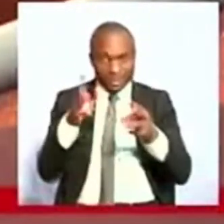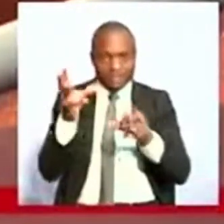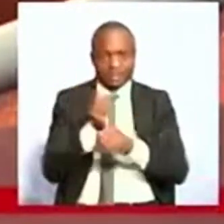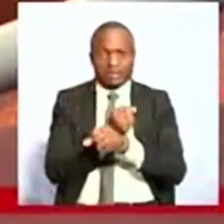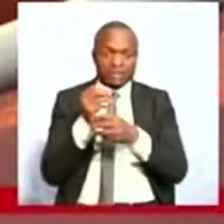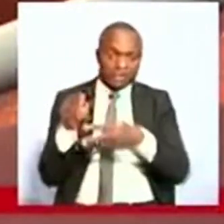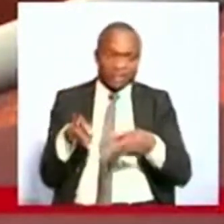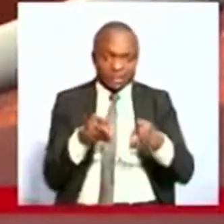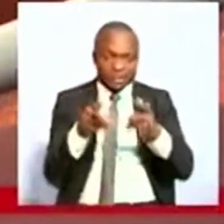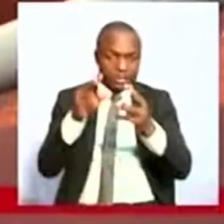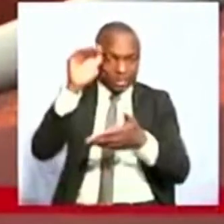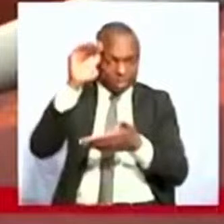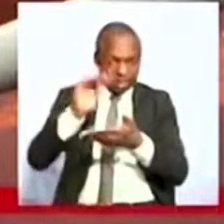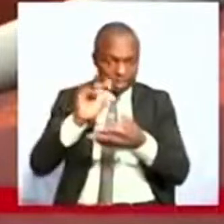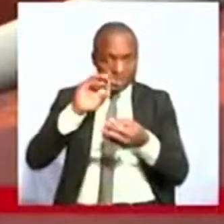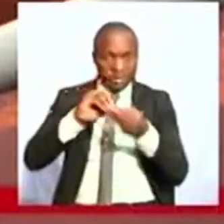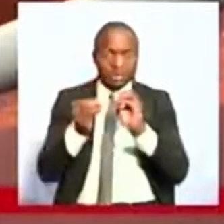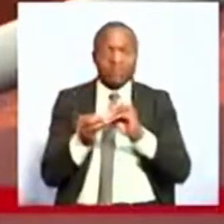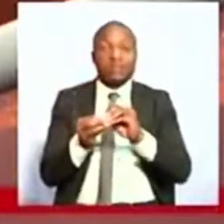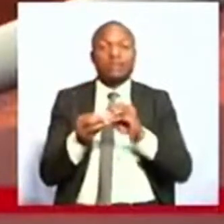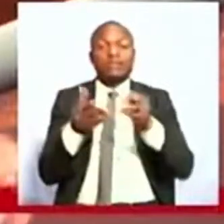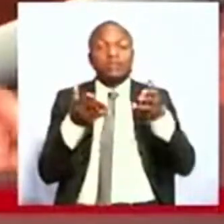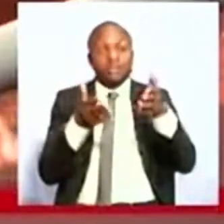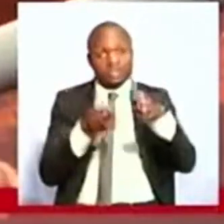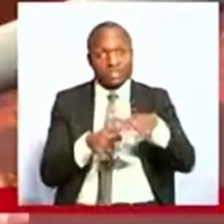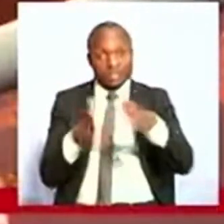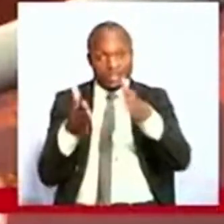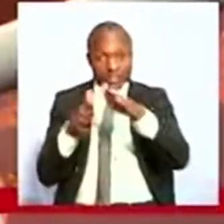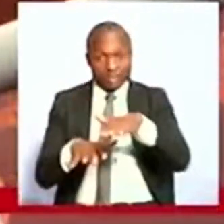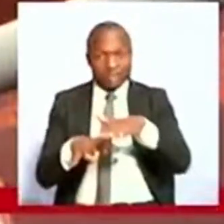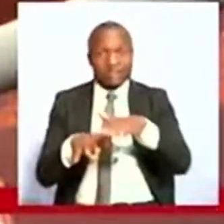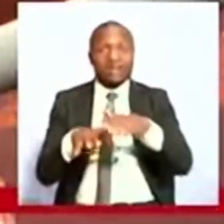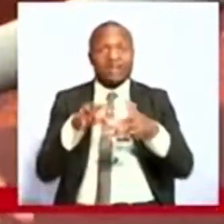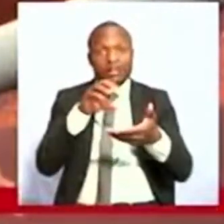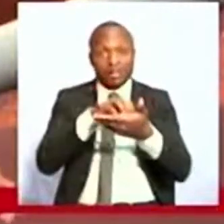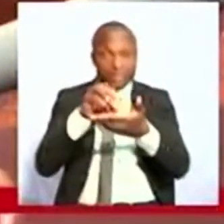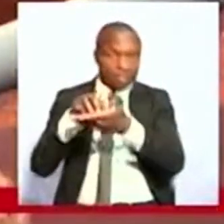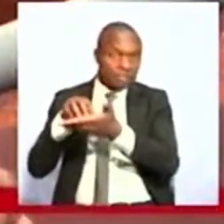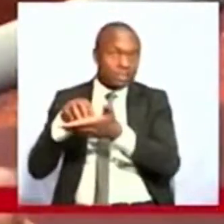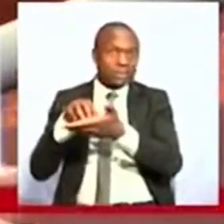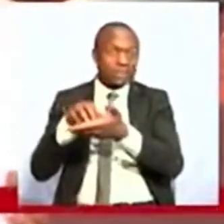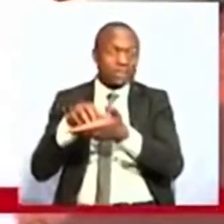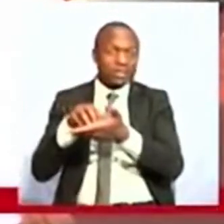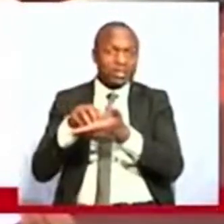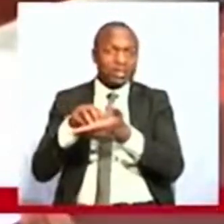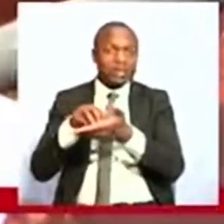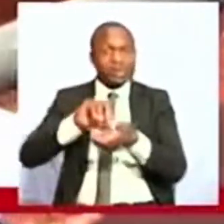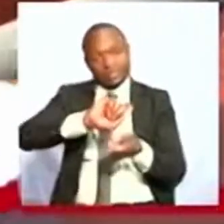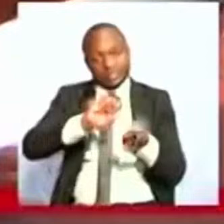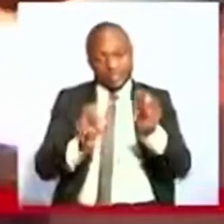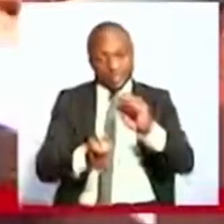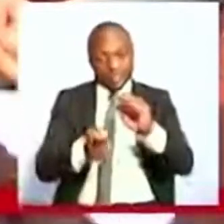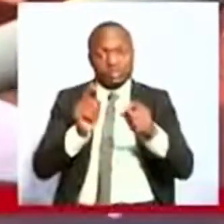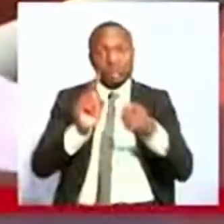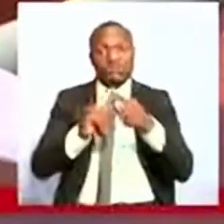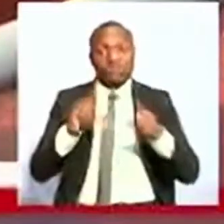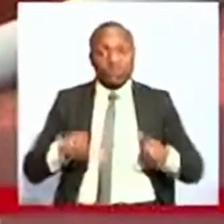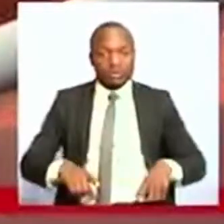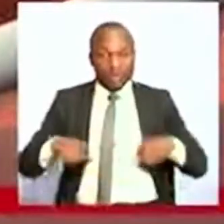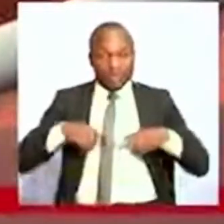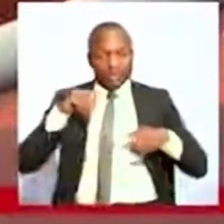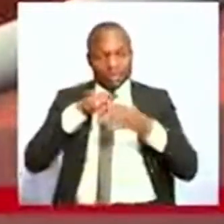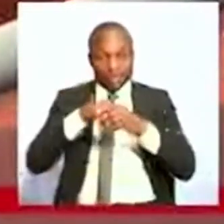steps by reducing the number of death sentences and commuting many death sentences to life imprisonment. We